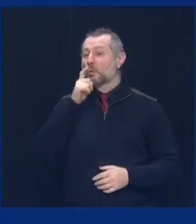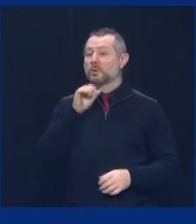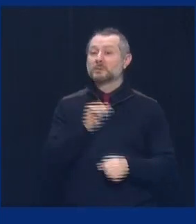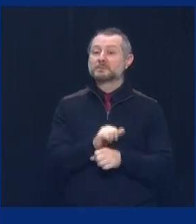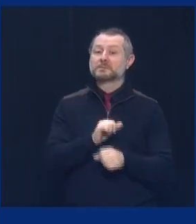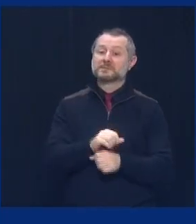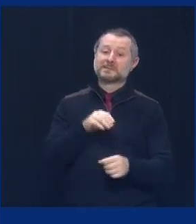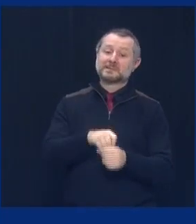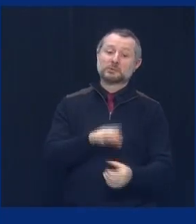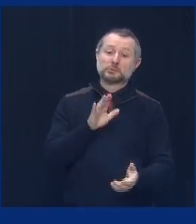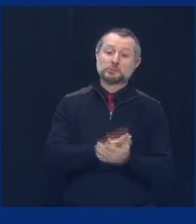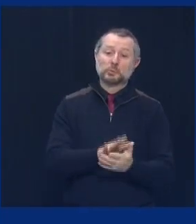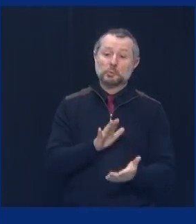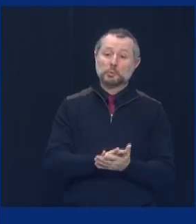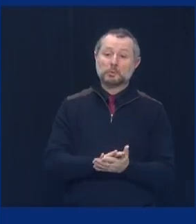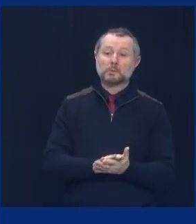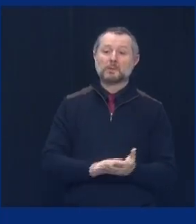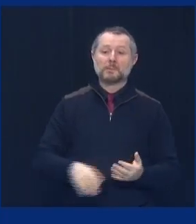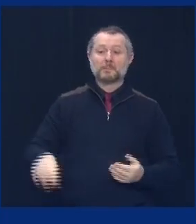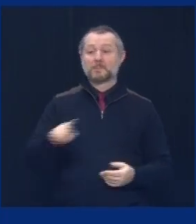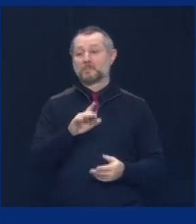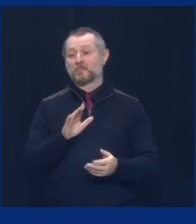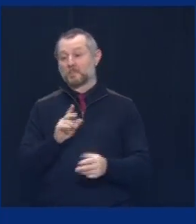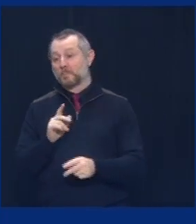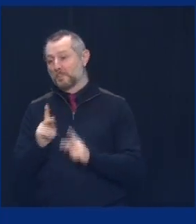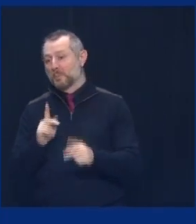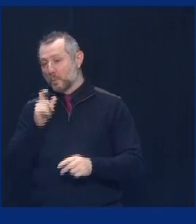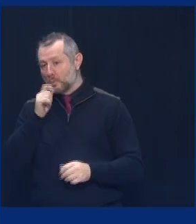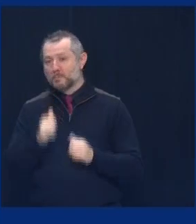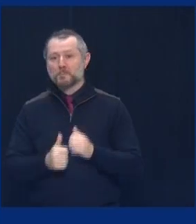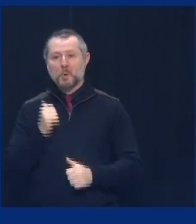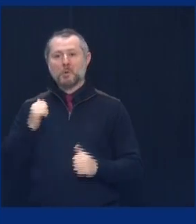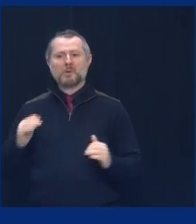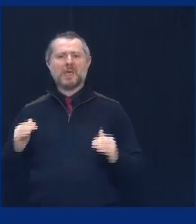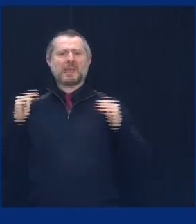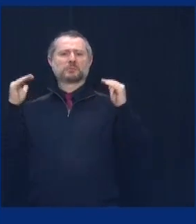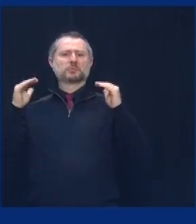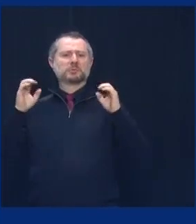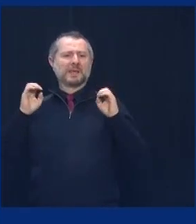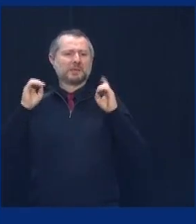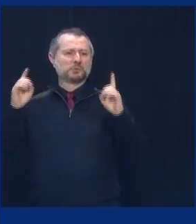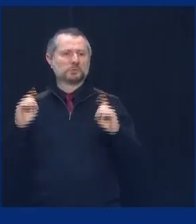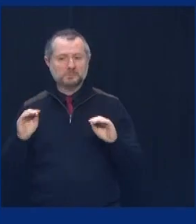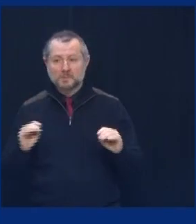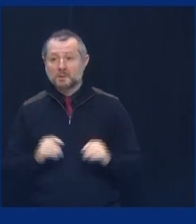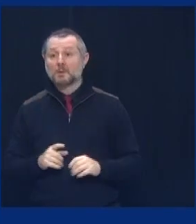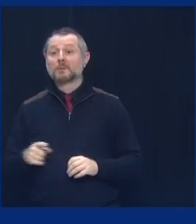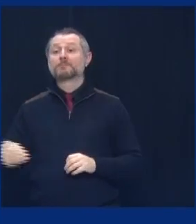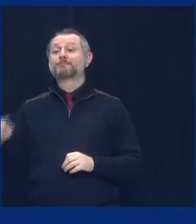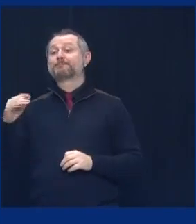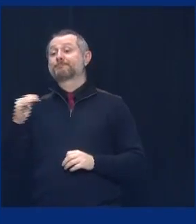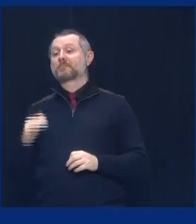those are people who work primarily in higher education. And then you're at restaurant and bars.